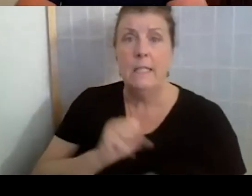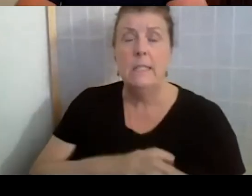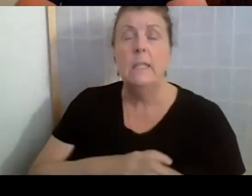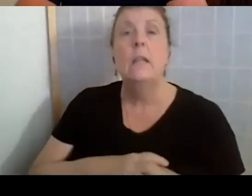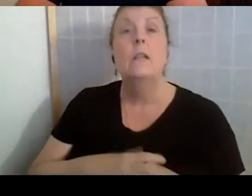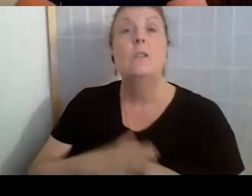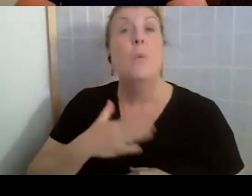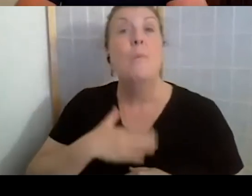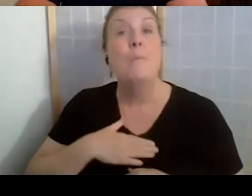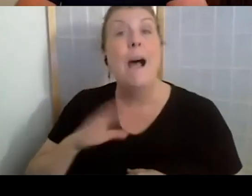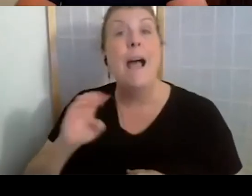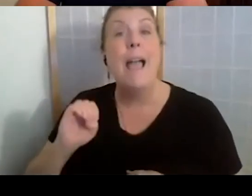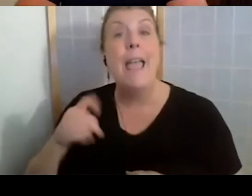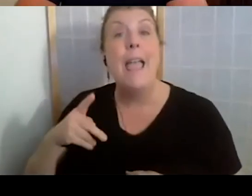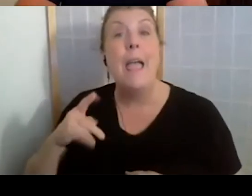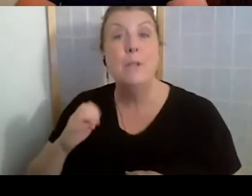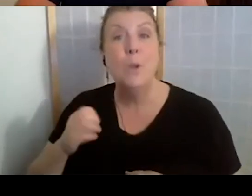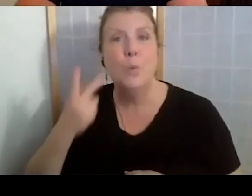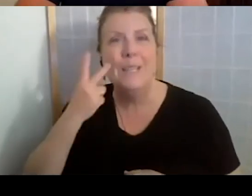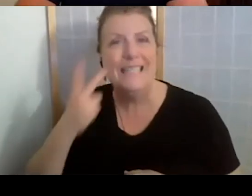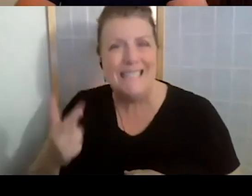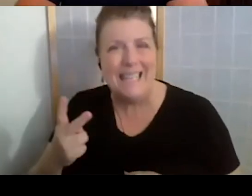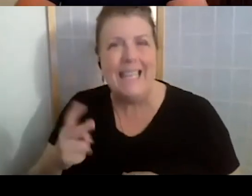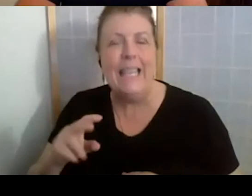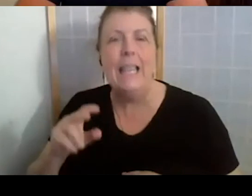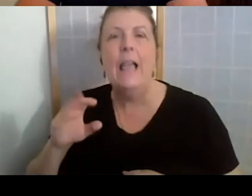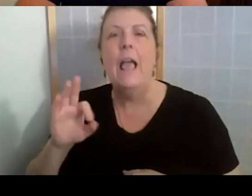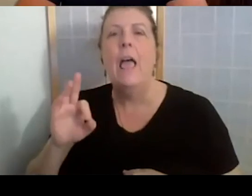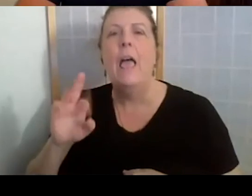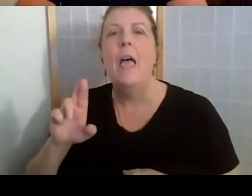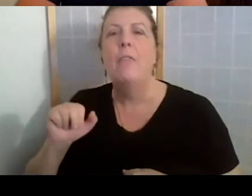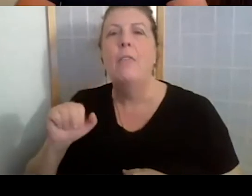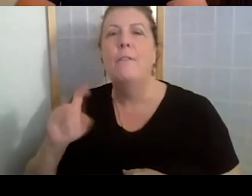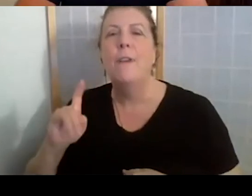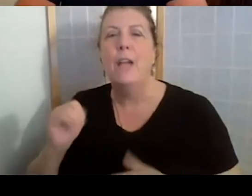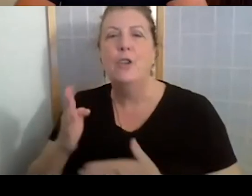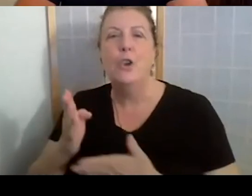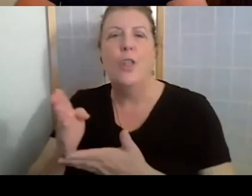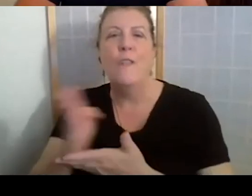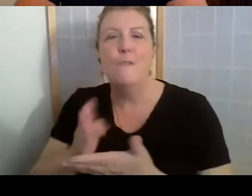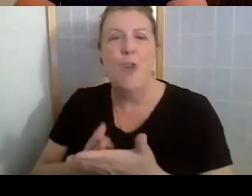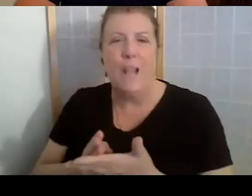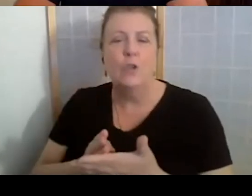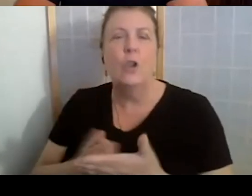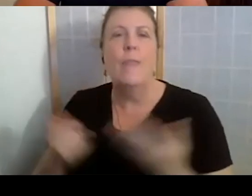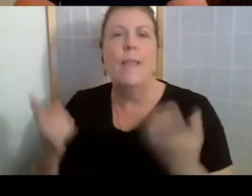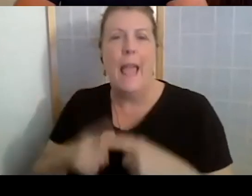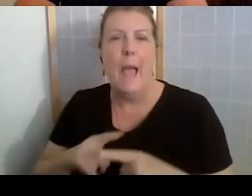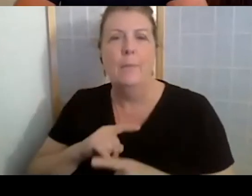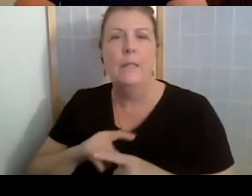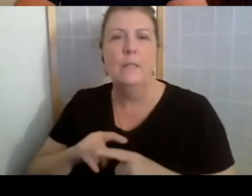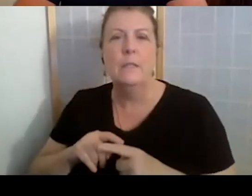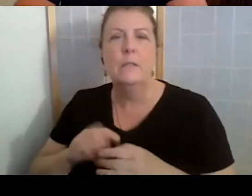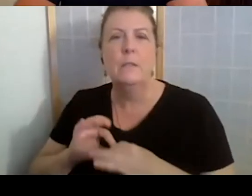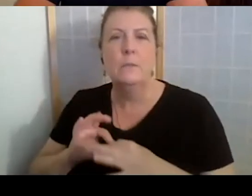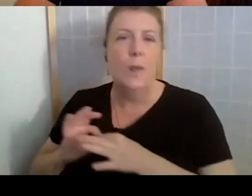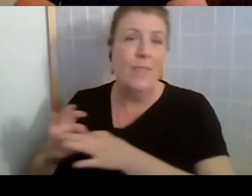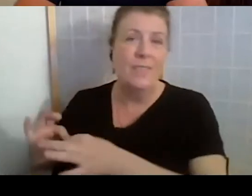feminists, and we're seeing the way in which they can't unify, and that they have a lot